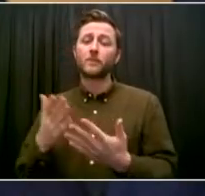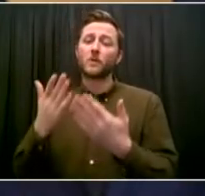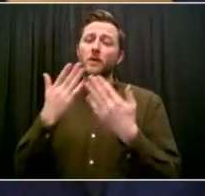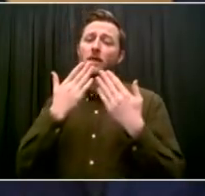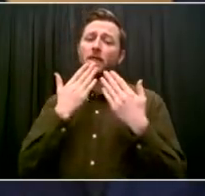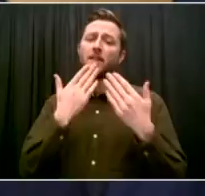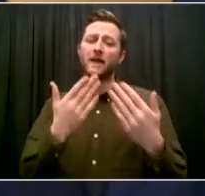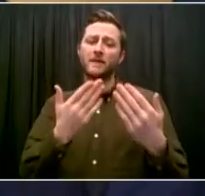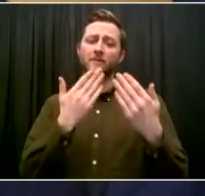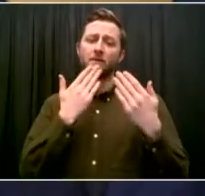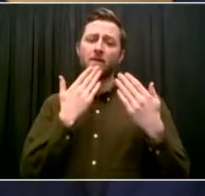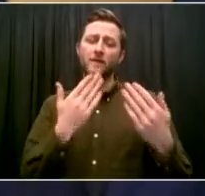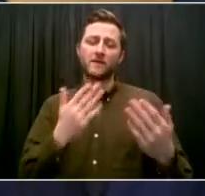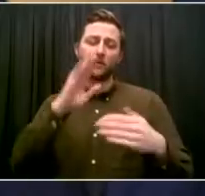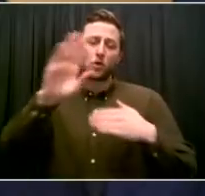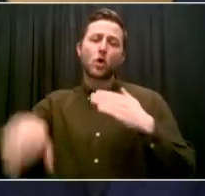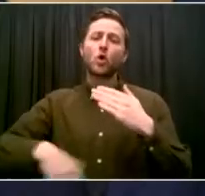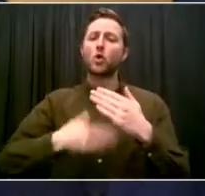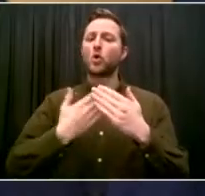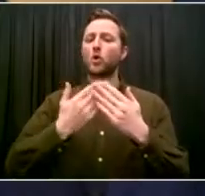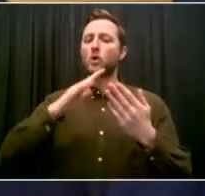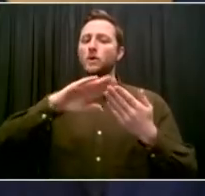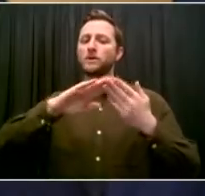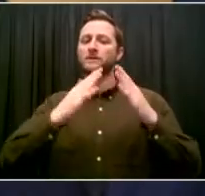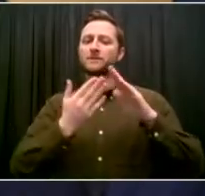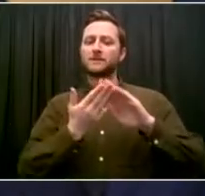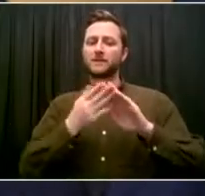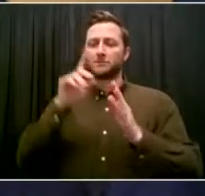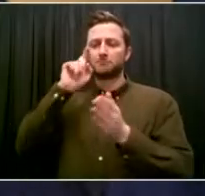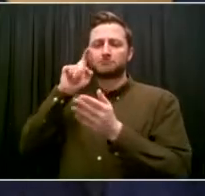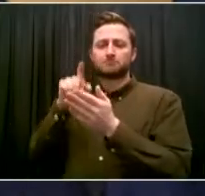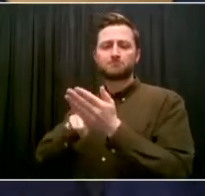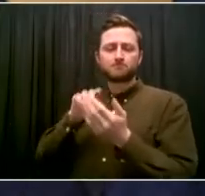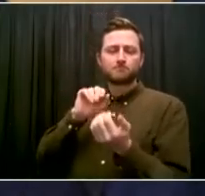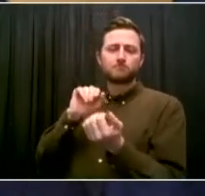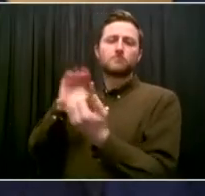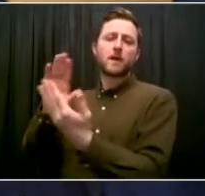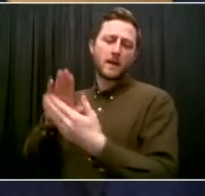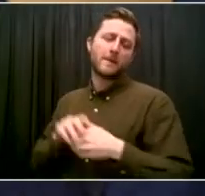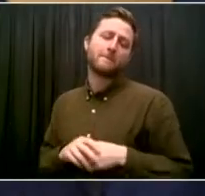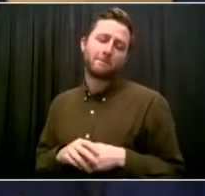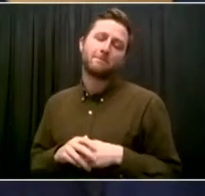our entire city as we move forward in this difficult time.